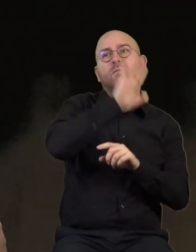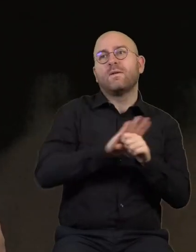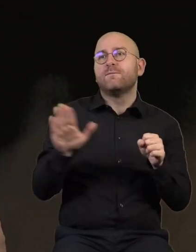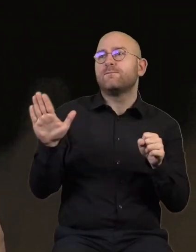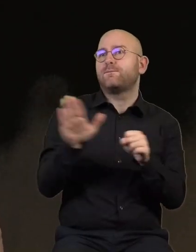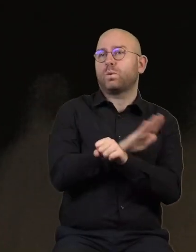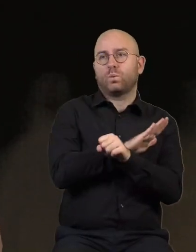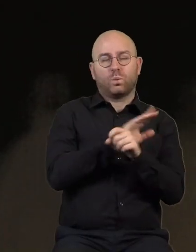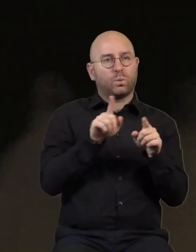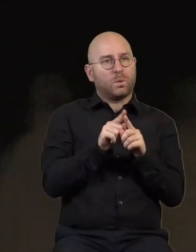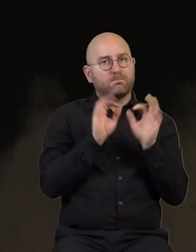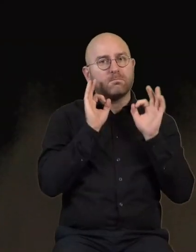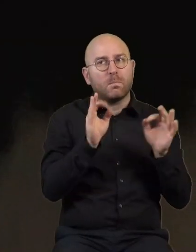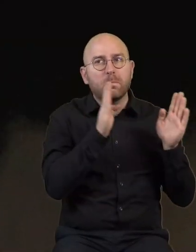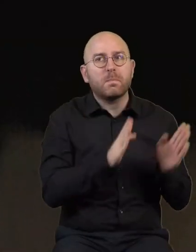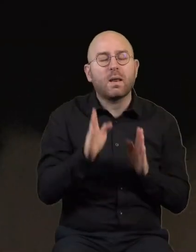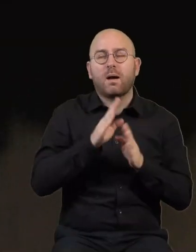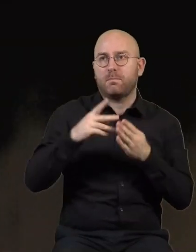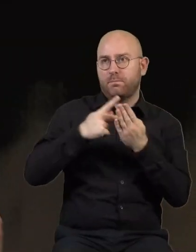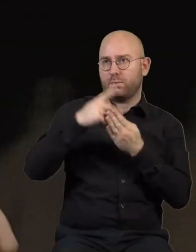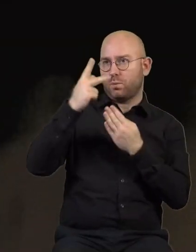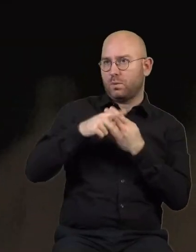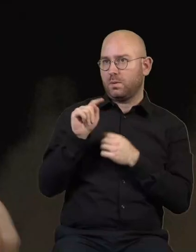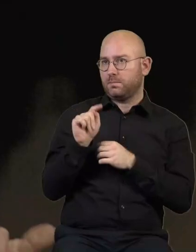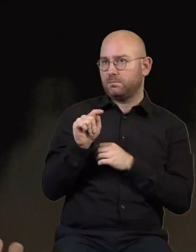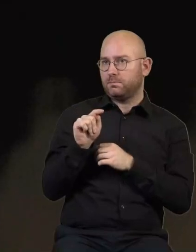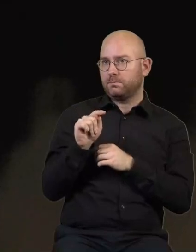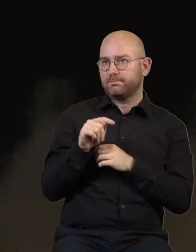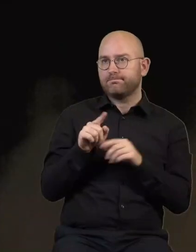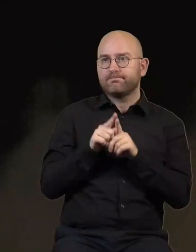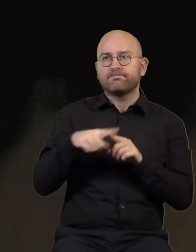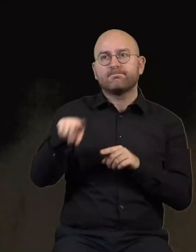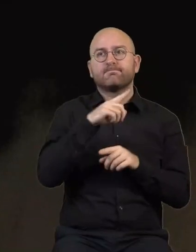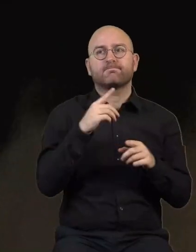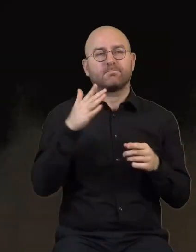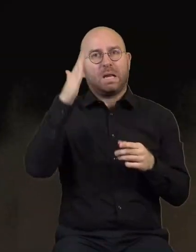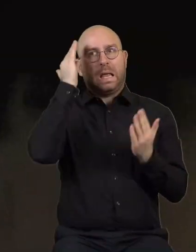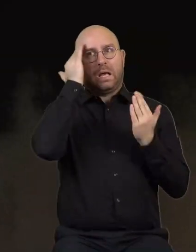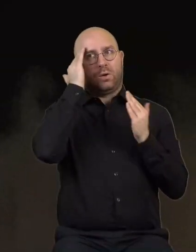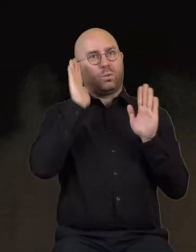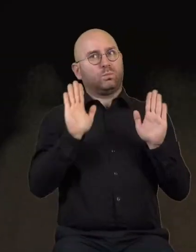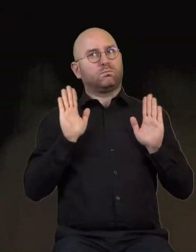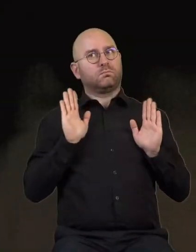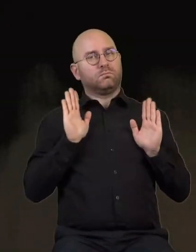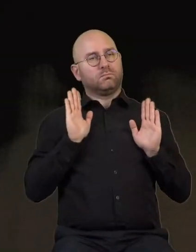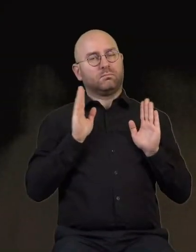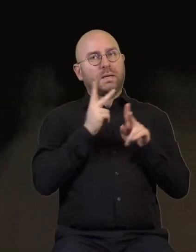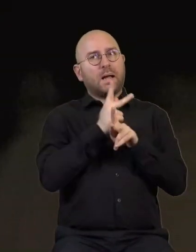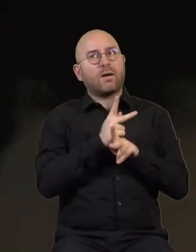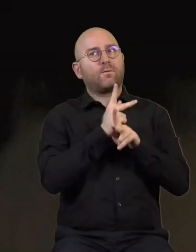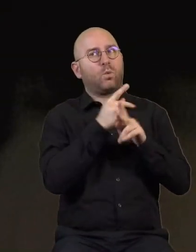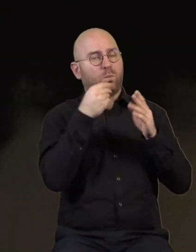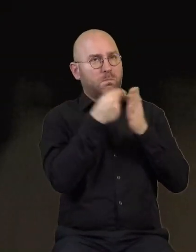the European added value projects, not national added value